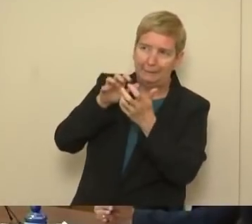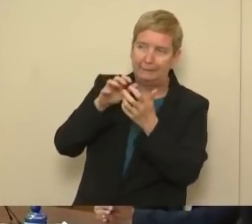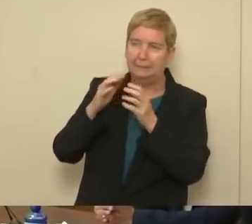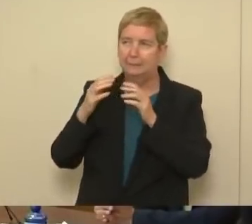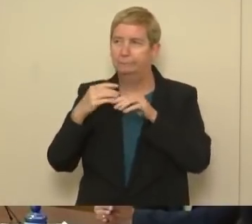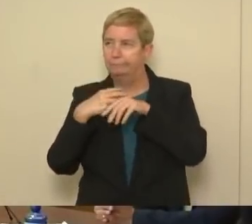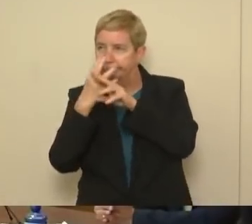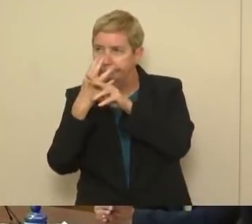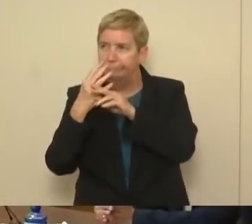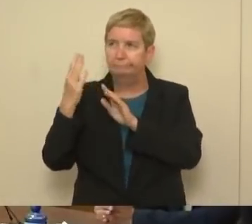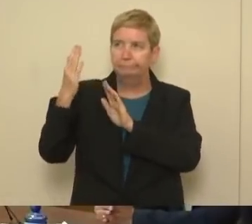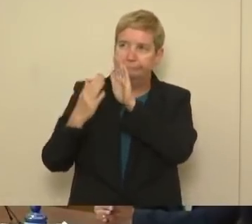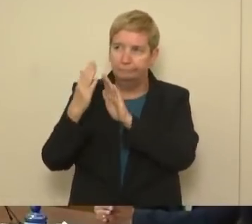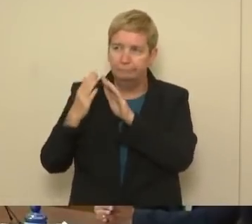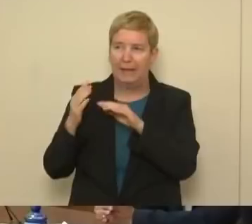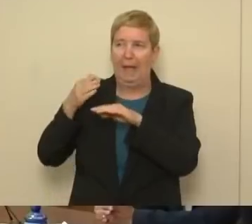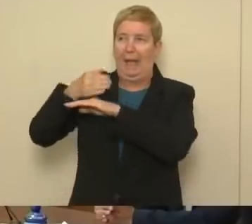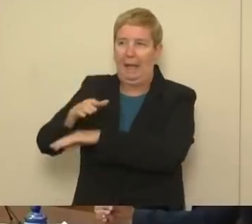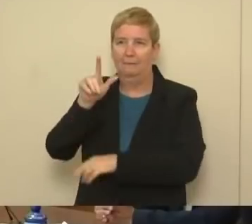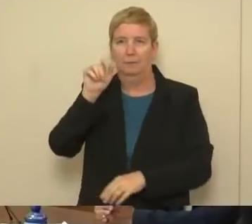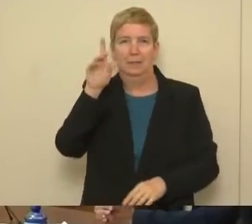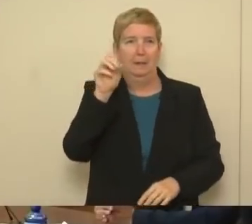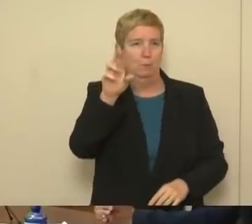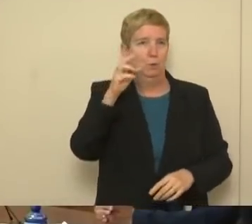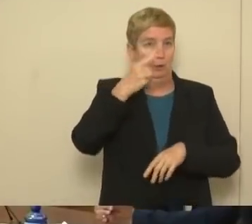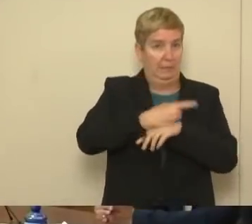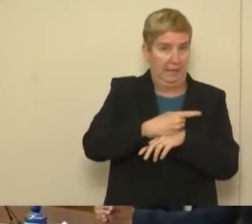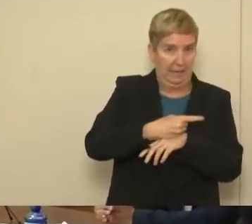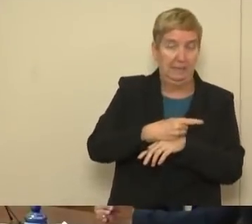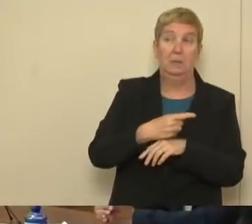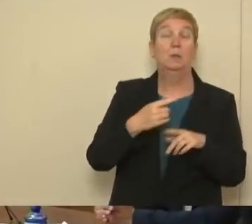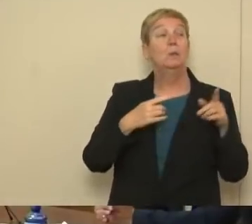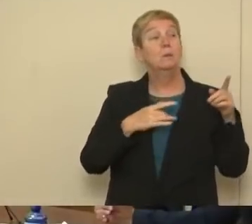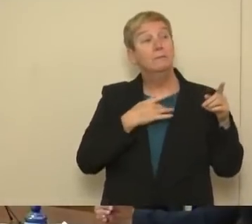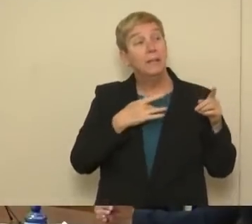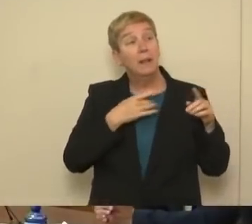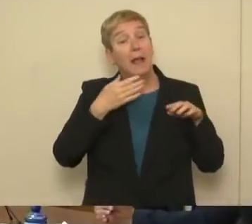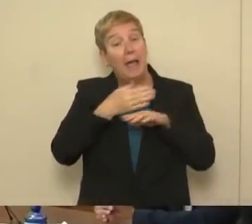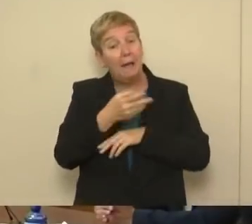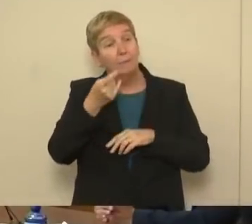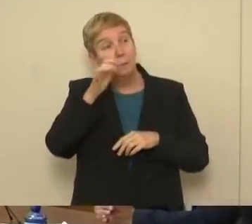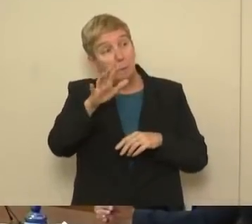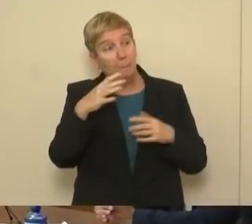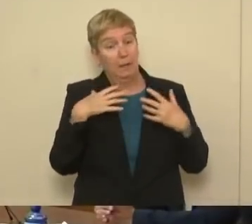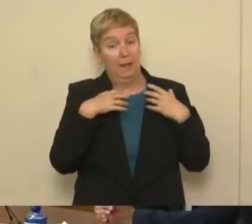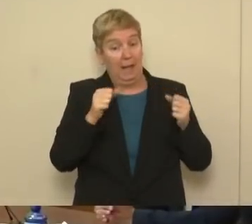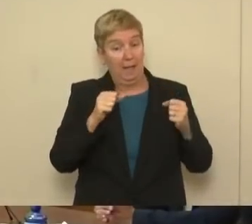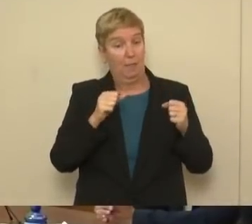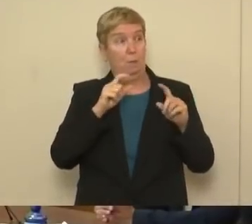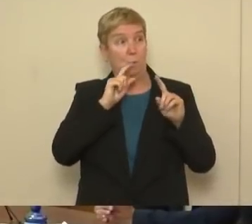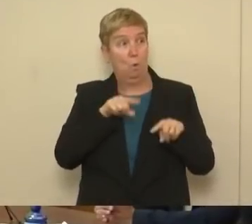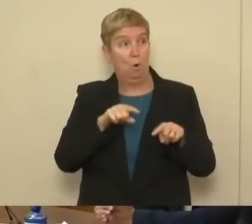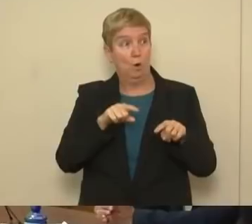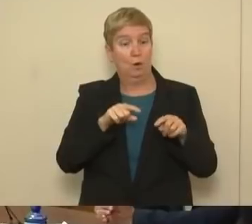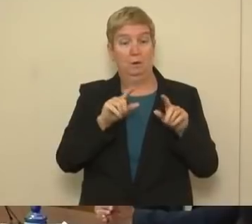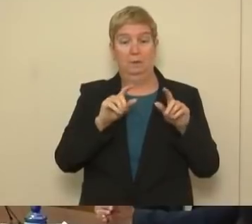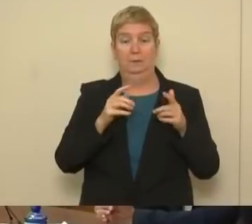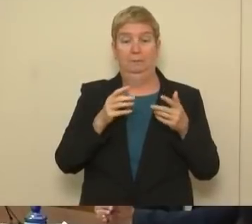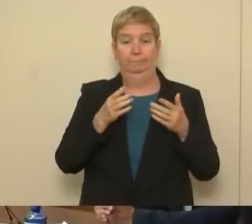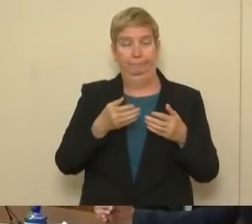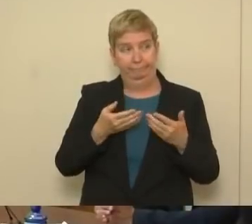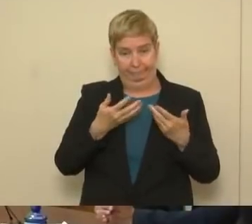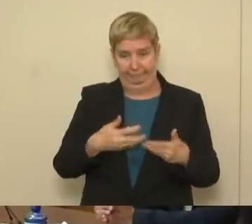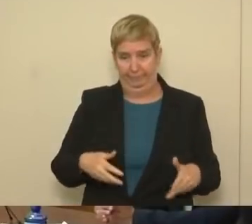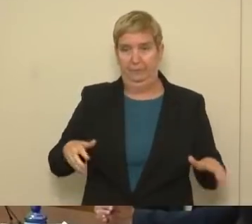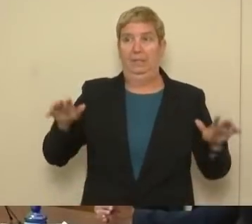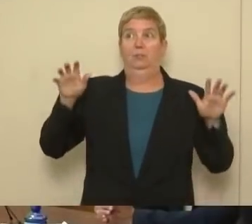that on September 1st, after the current health order expires, you'll be able to reopen some of the economy more, such as